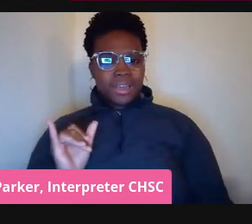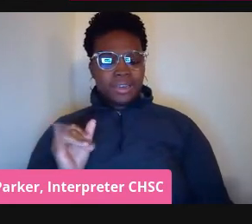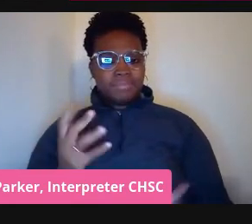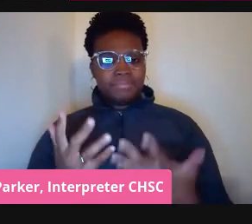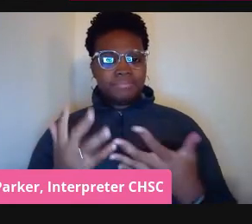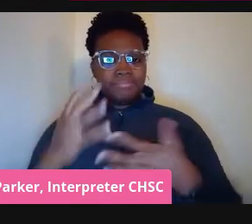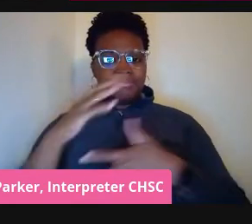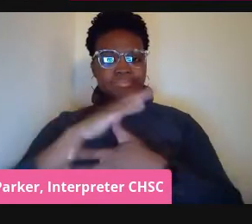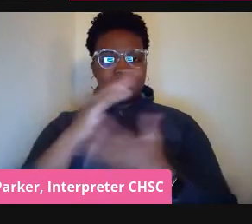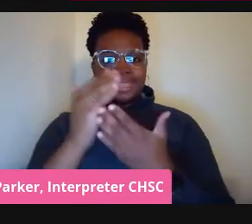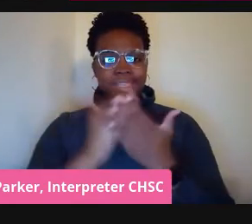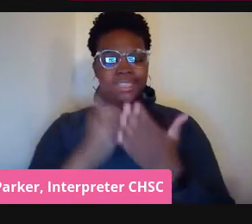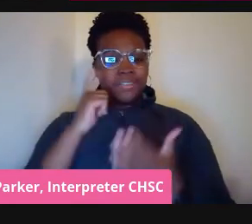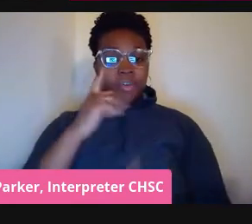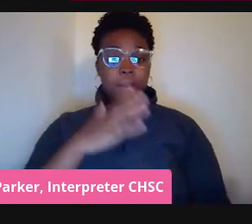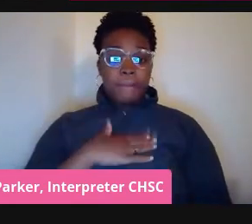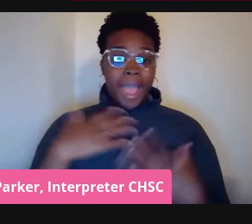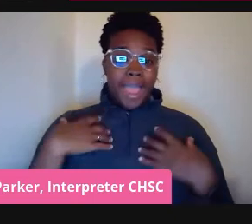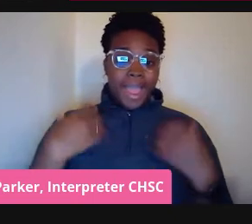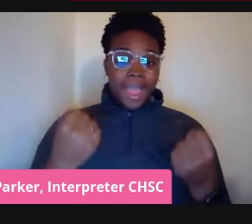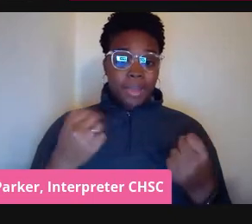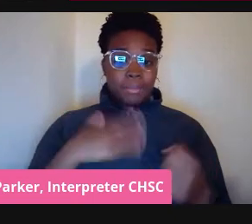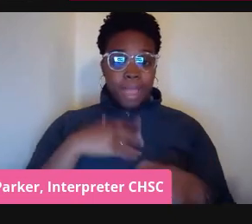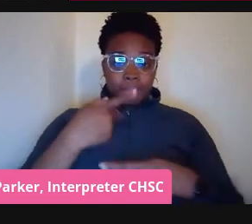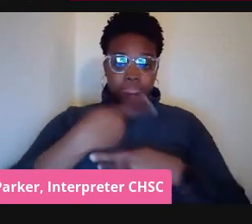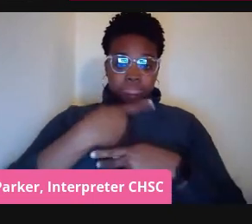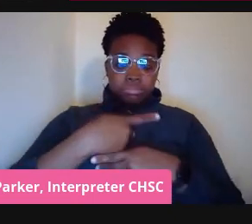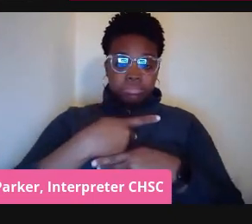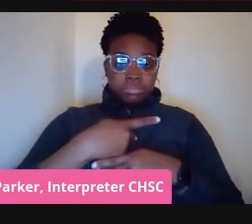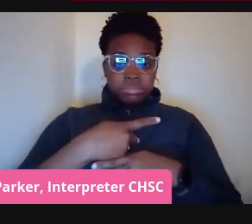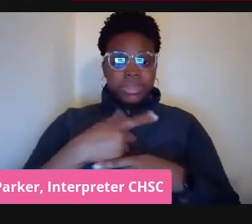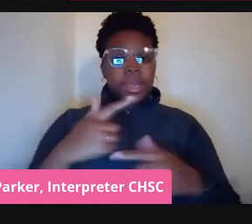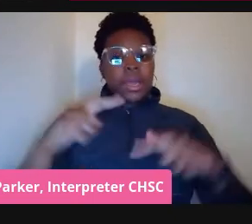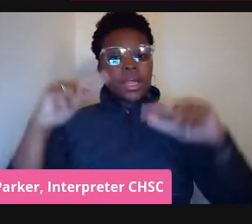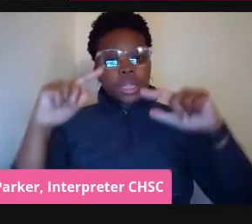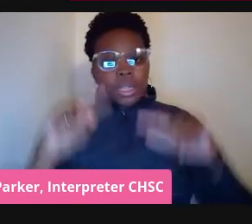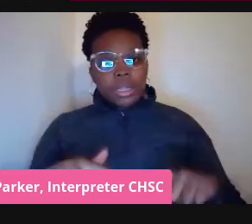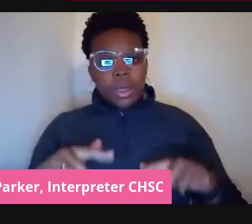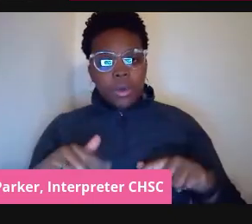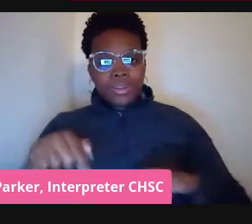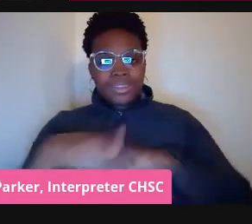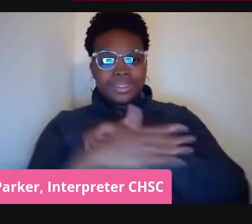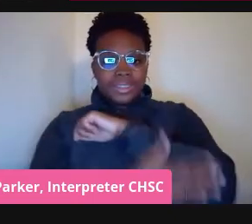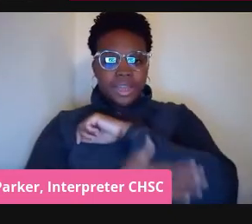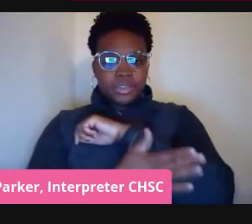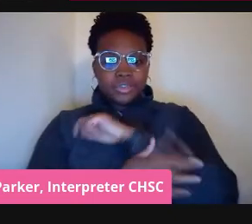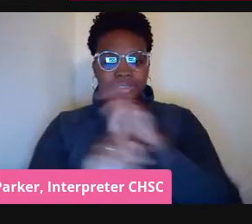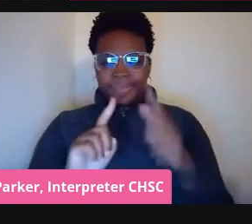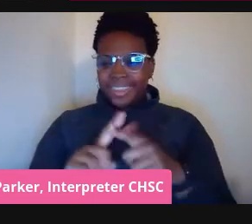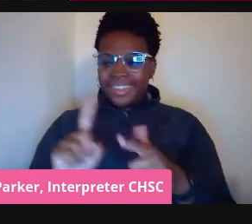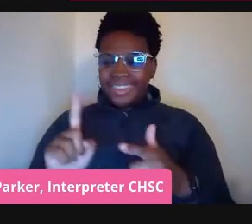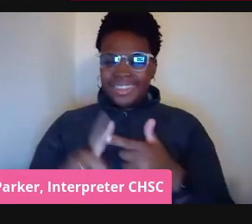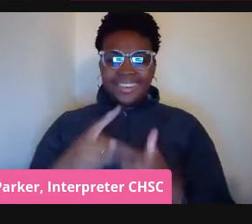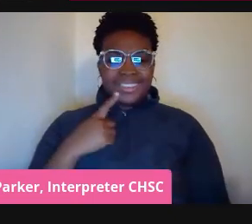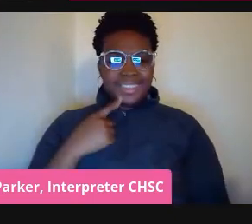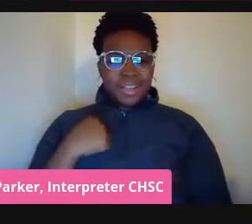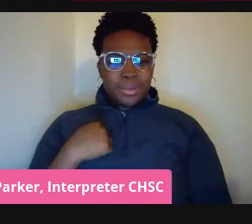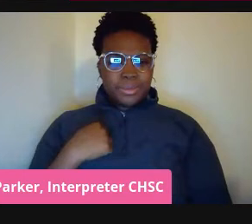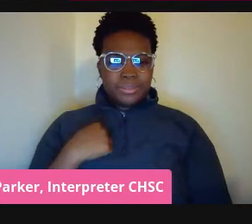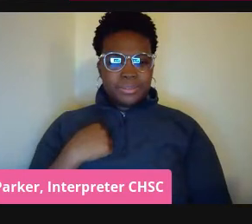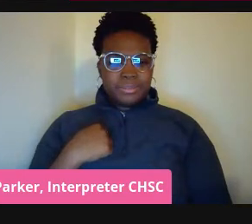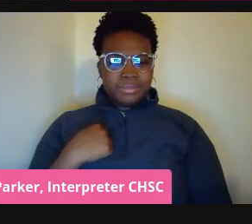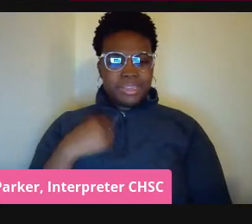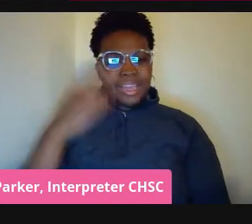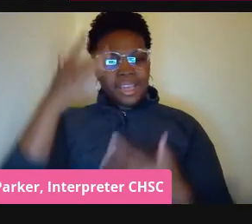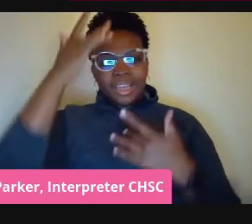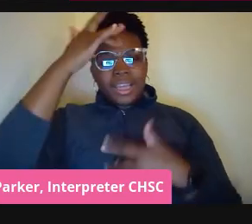list for my health and my well-being is so low in this country. And then they tell me that an